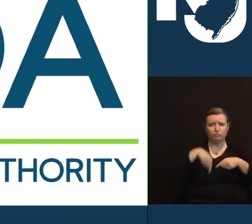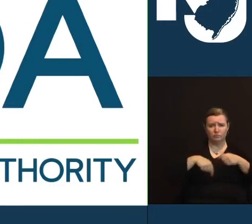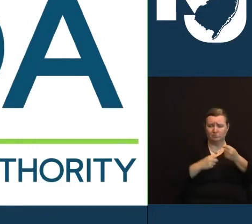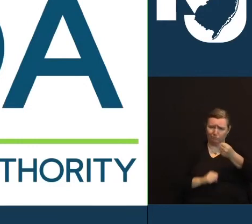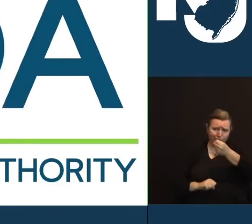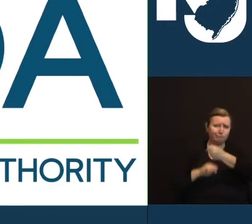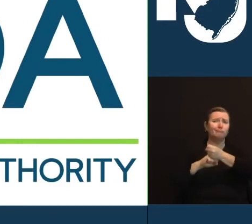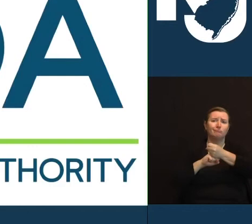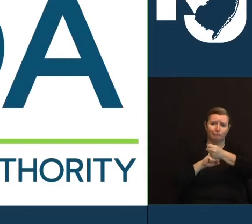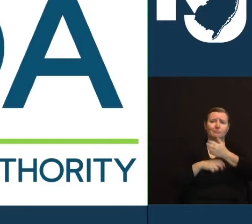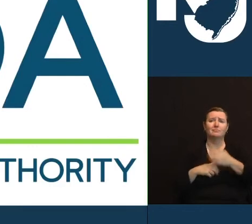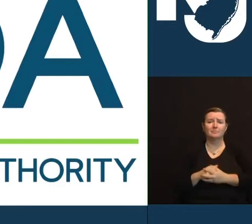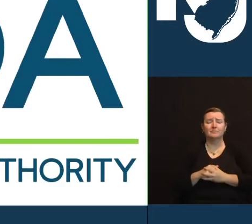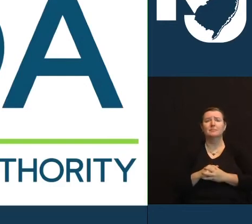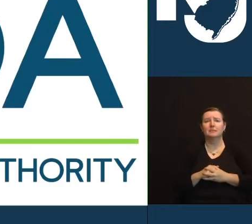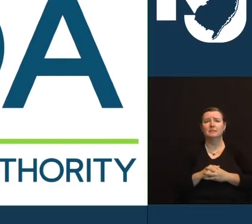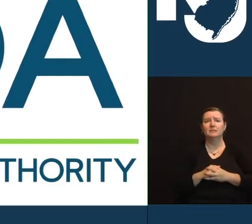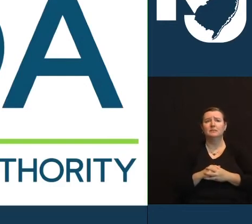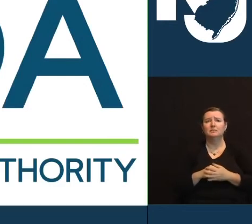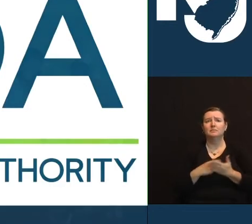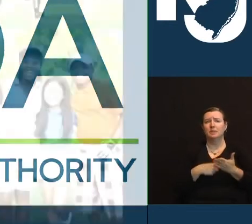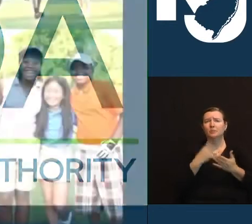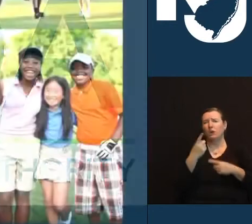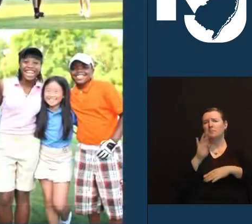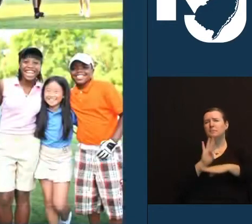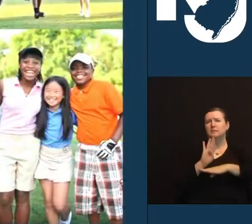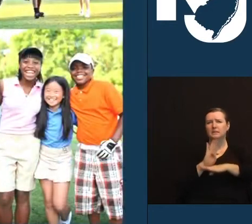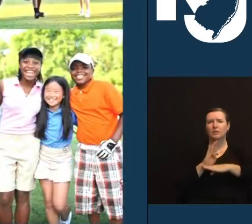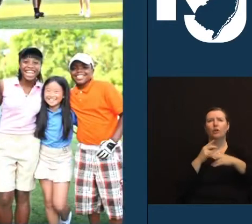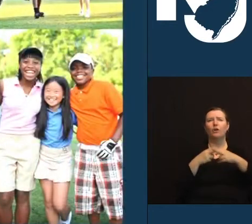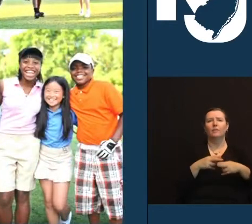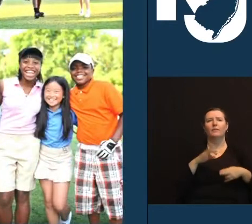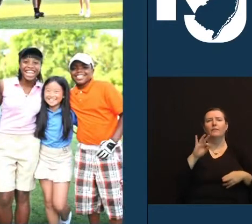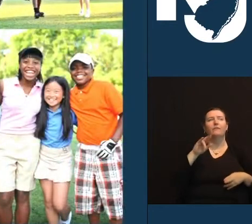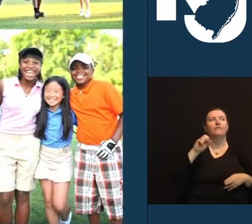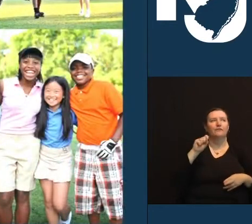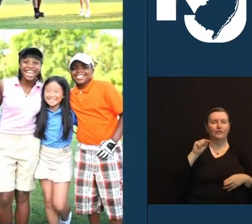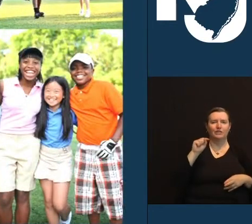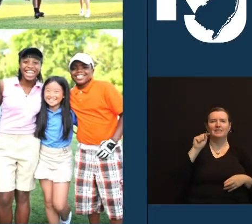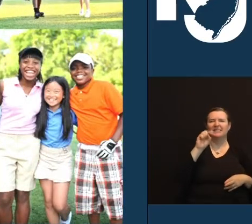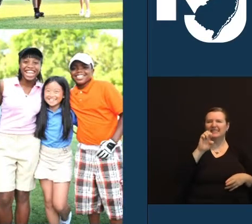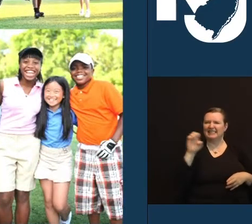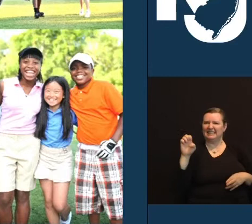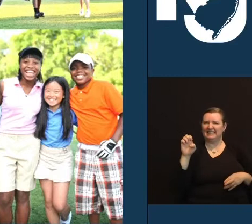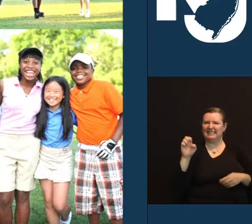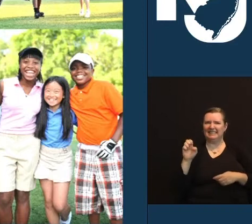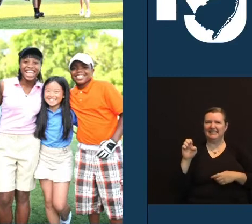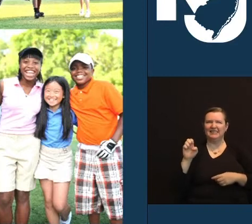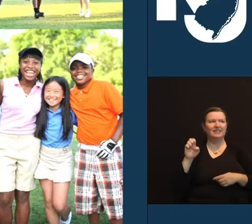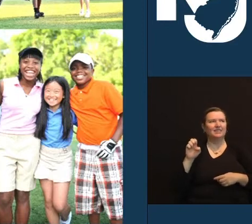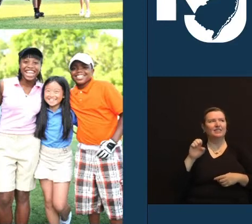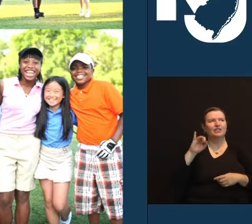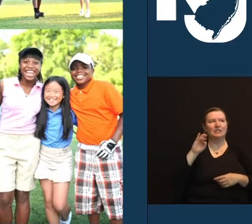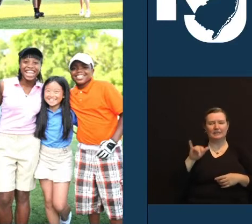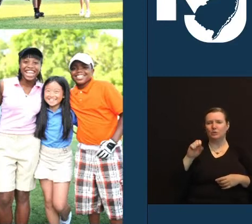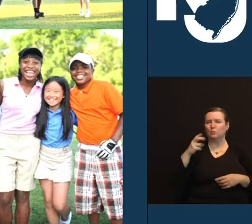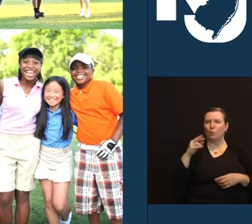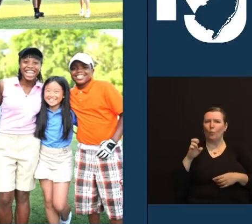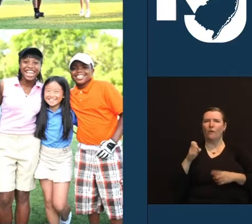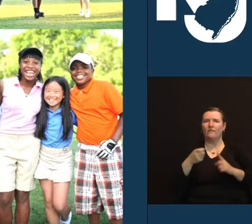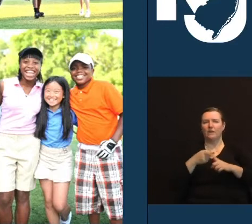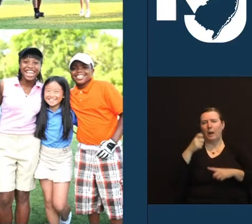them. Let's see, this is first up, First Tee Jersey Shore, a Point Pleasant-based youth development and